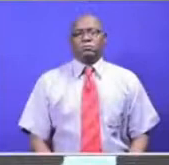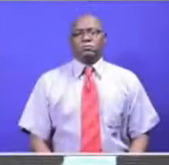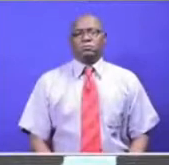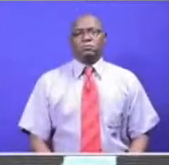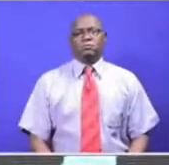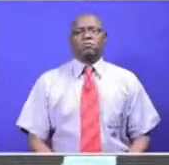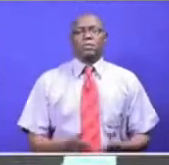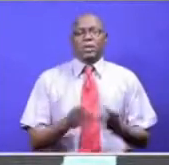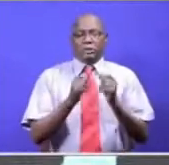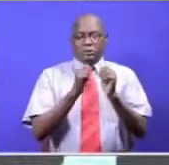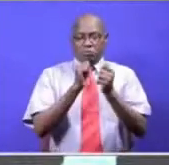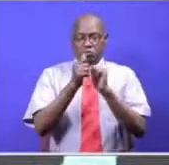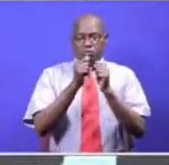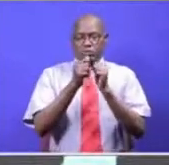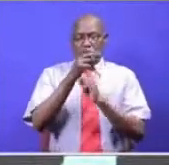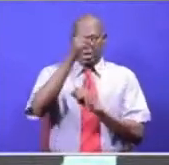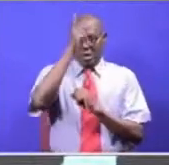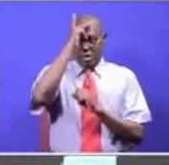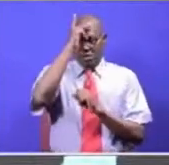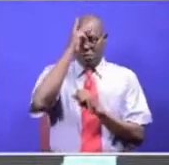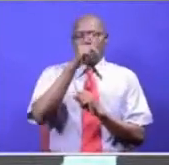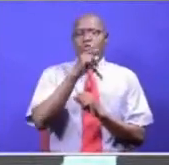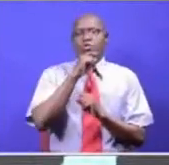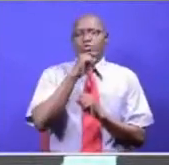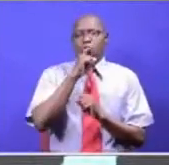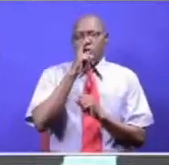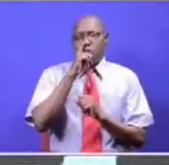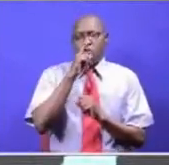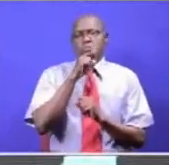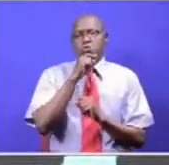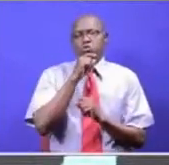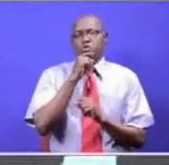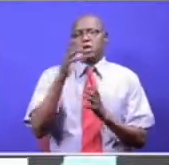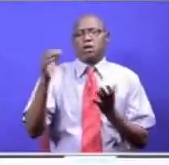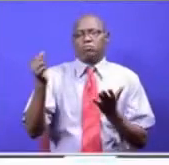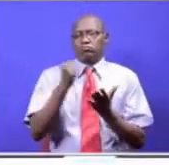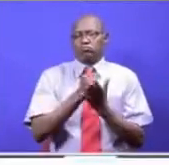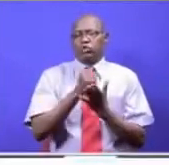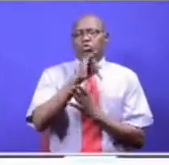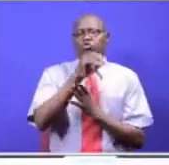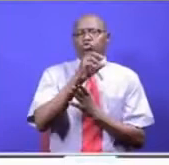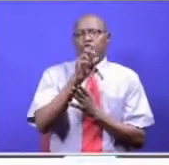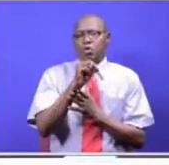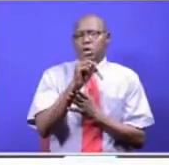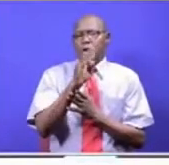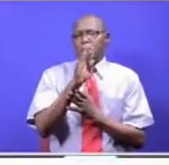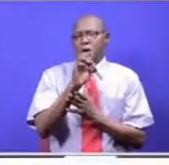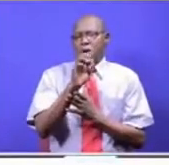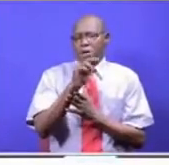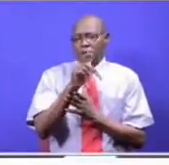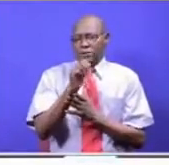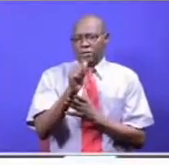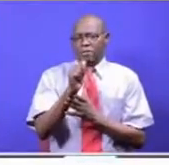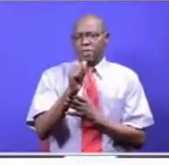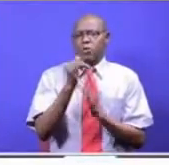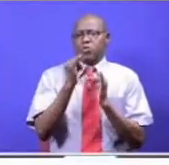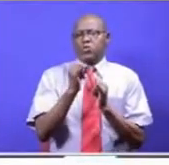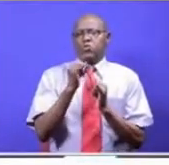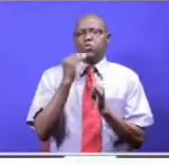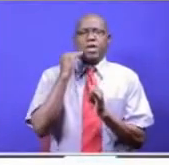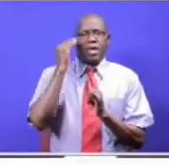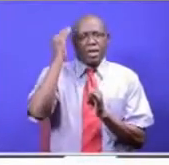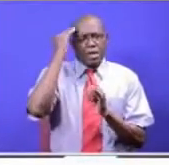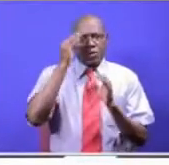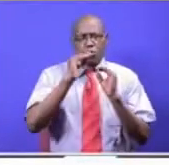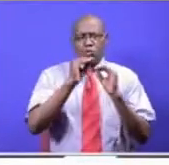And in sports, Kakamega Homeboyz have appointed John Baraza as their new head coach. He takes over